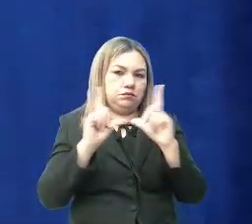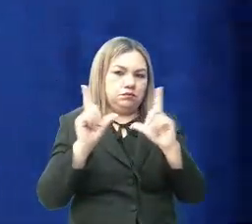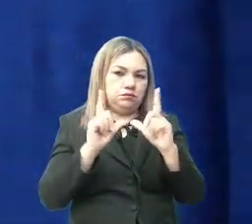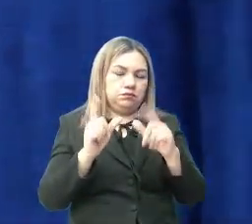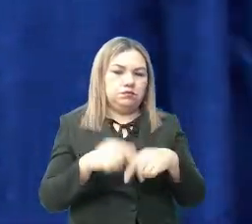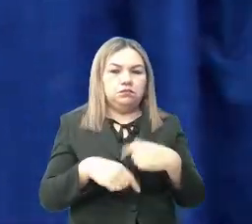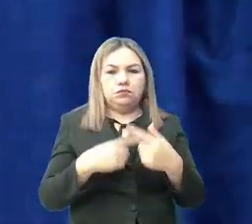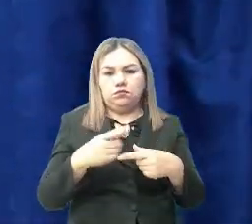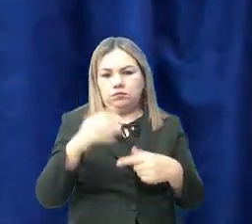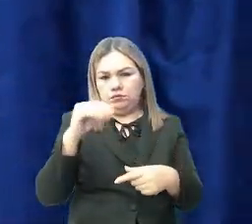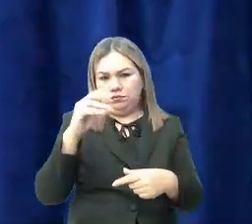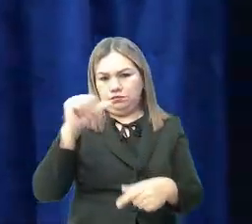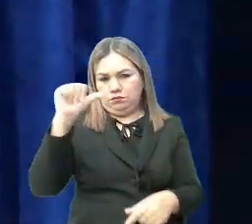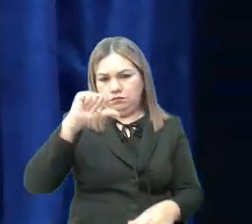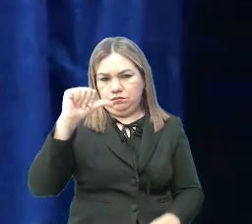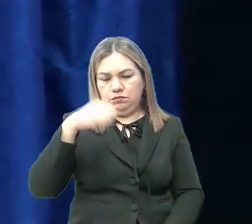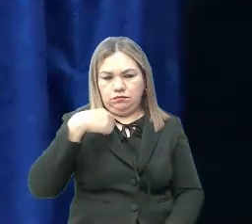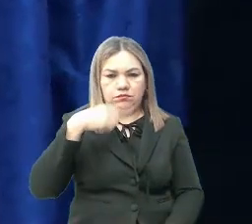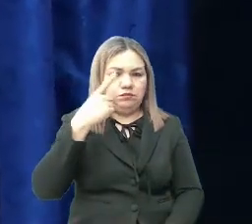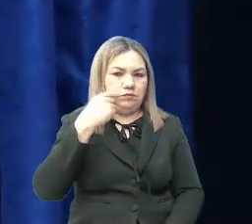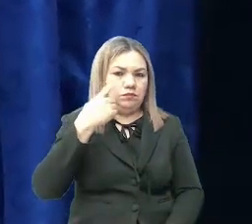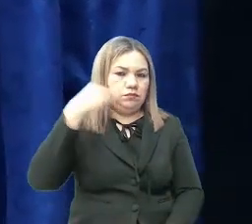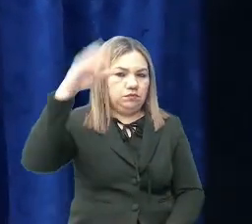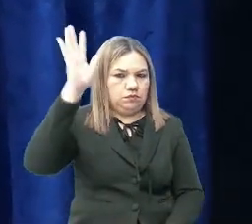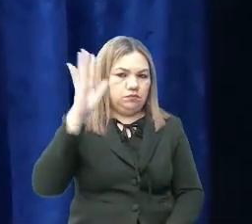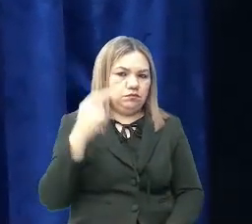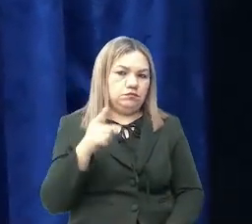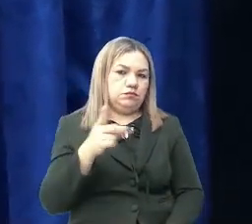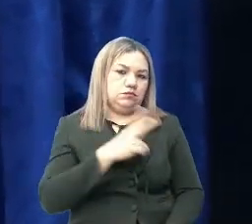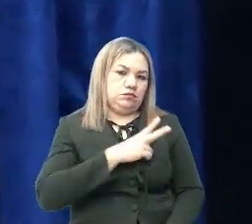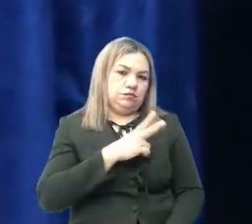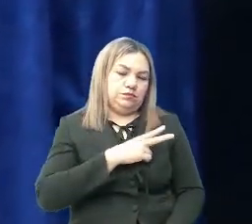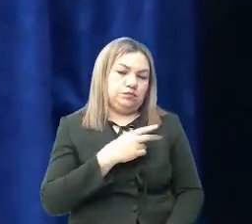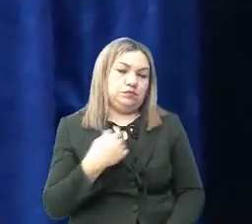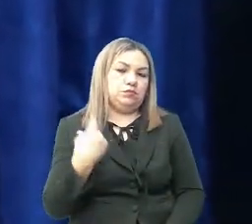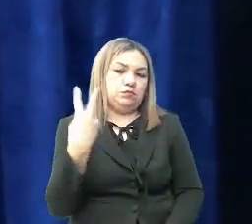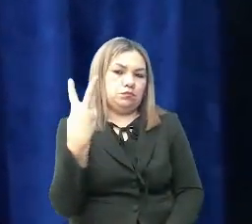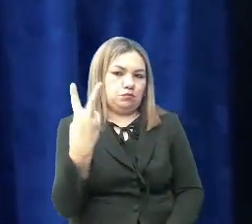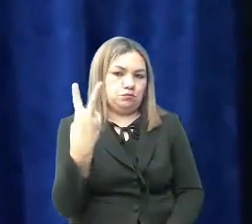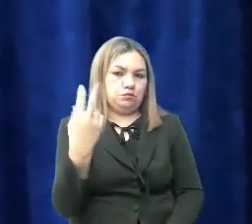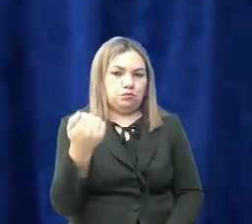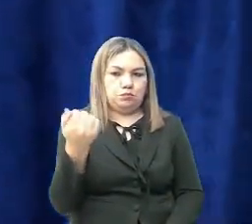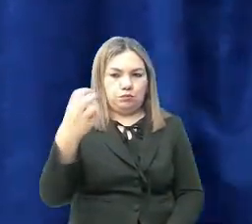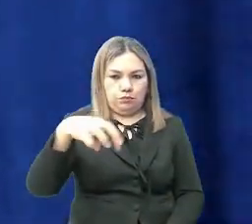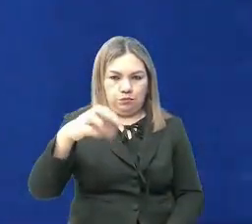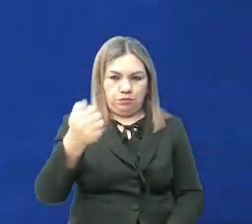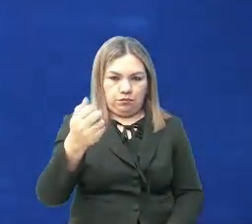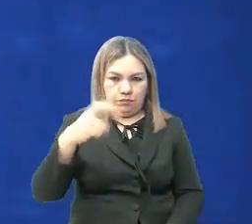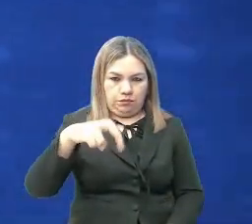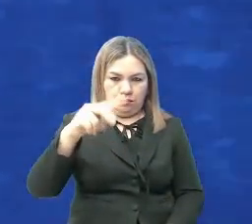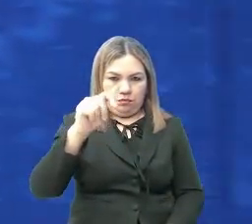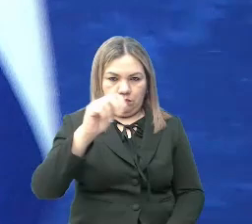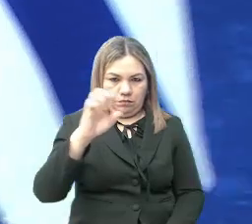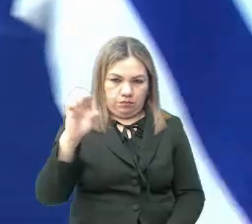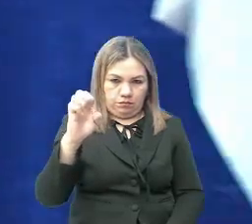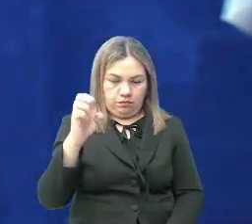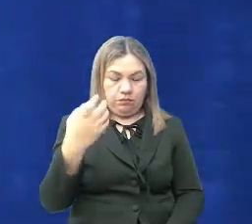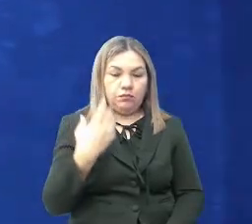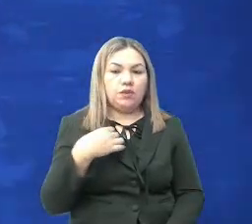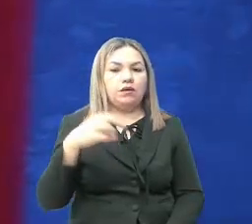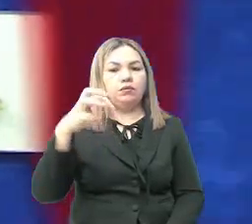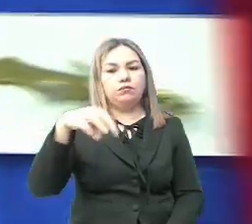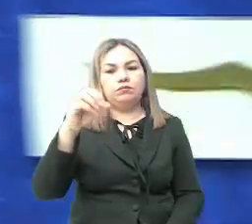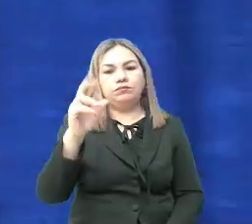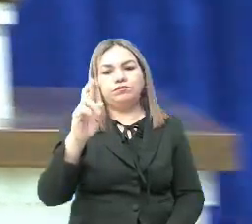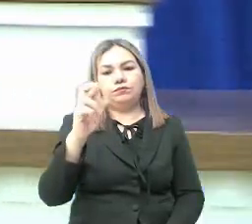look good? To look good in television, or by saying something against